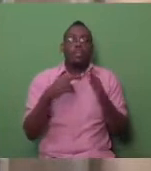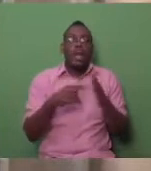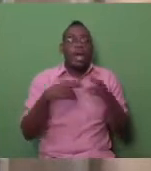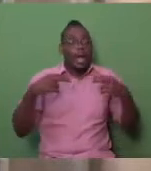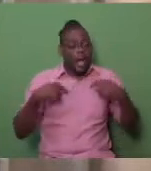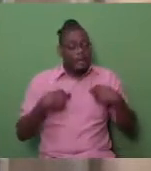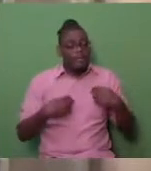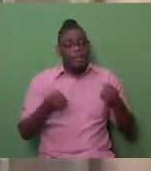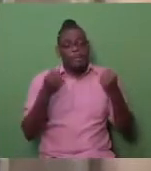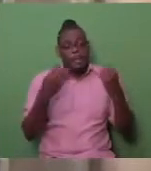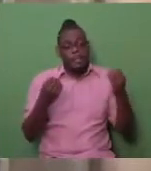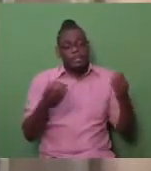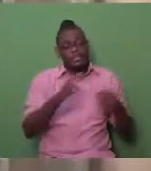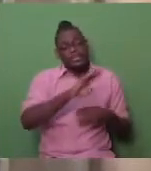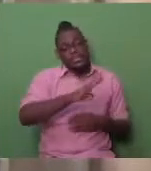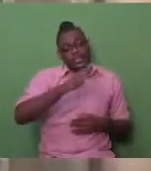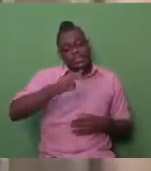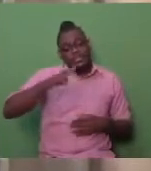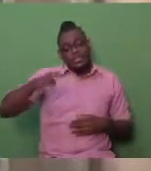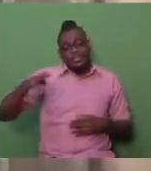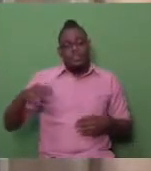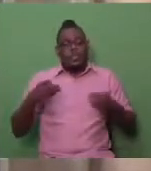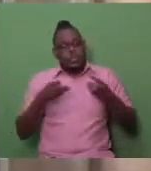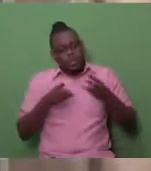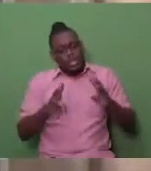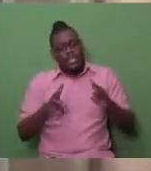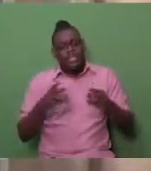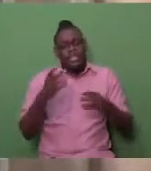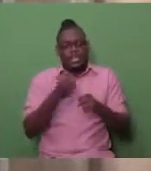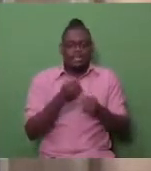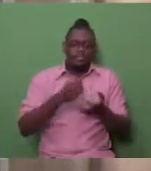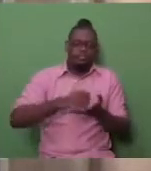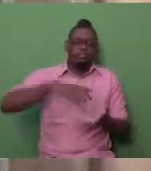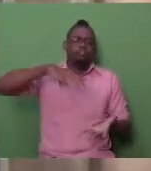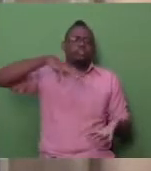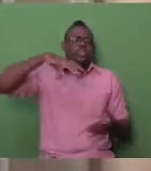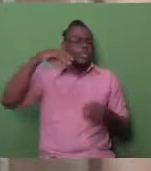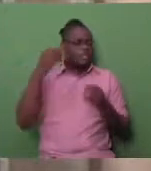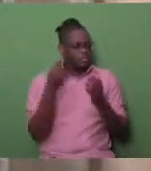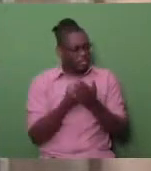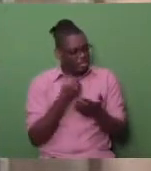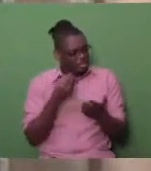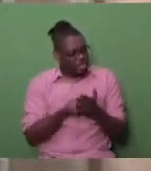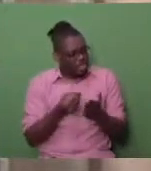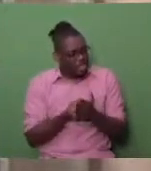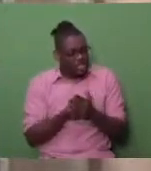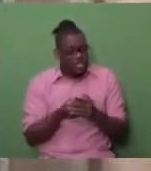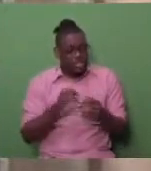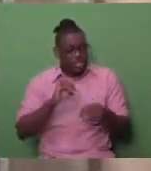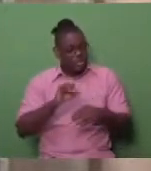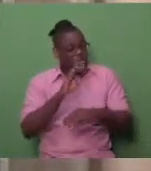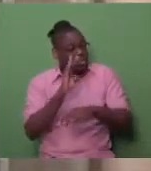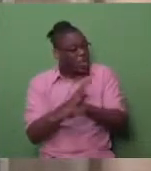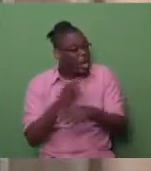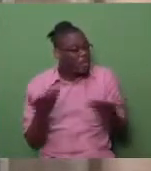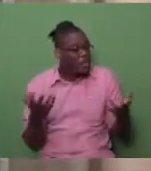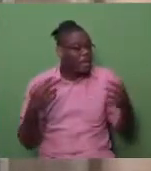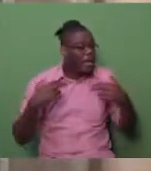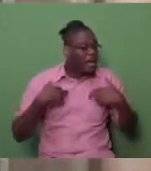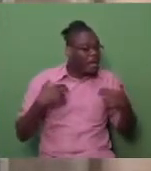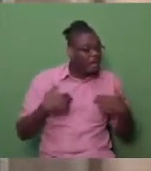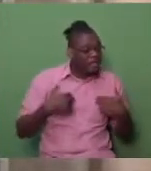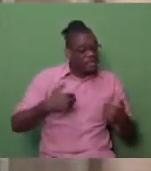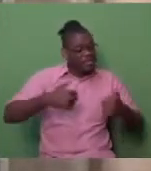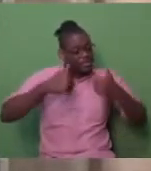to create new jobs, transform our economy, and create more revenue. Brechin Castle Agro